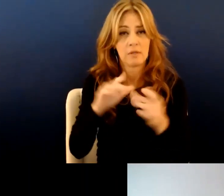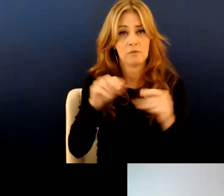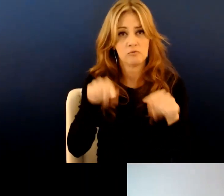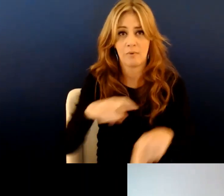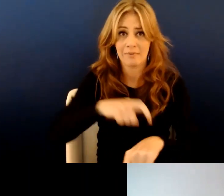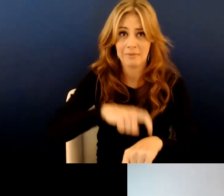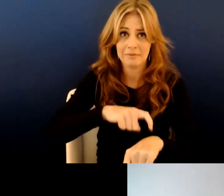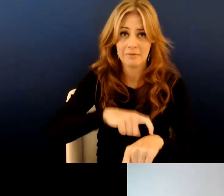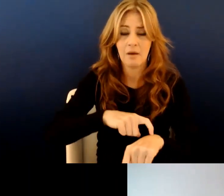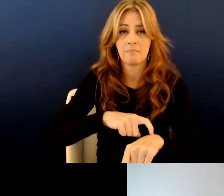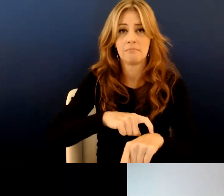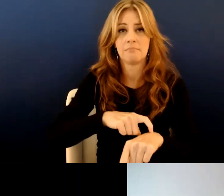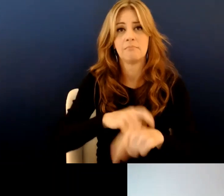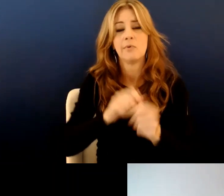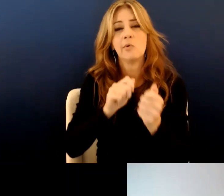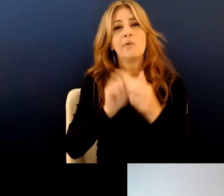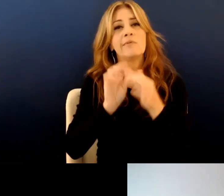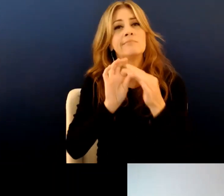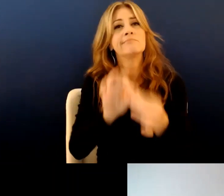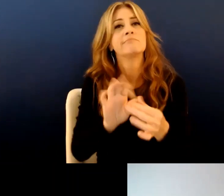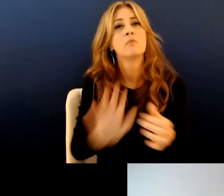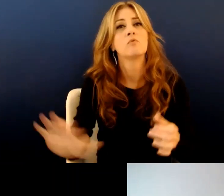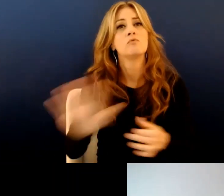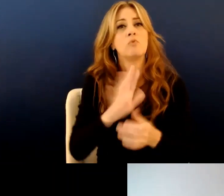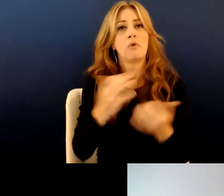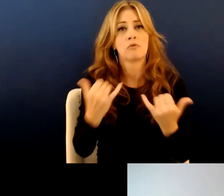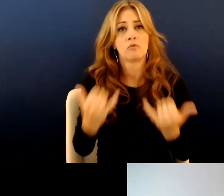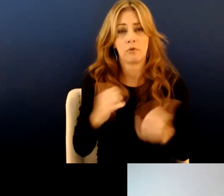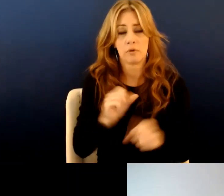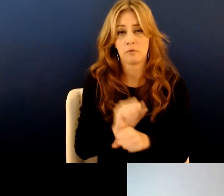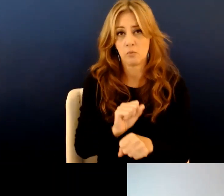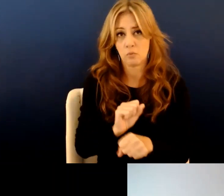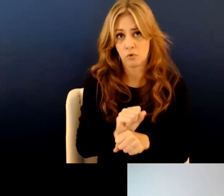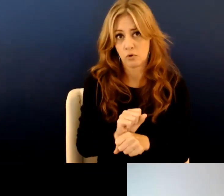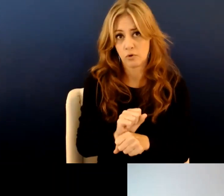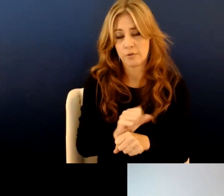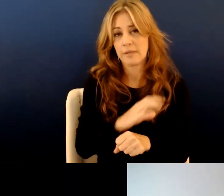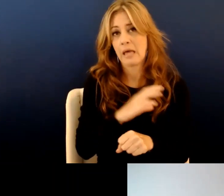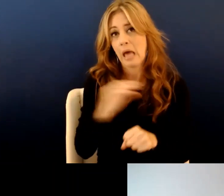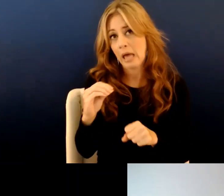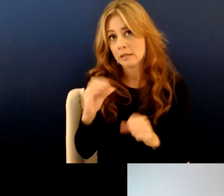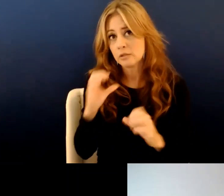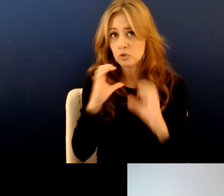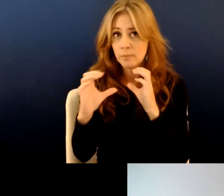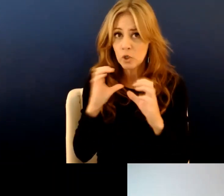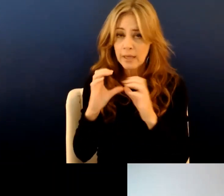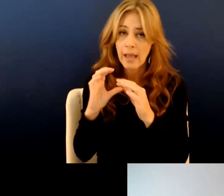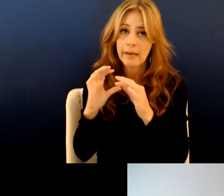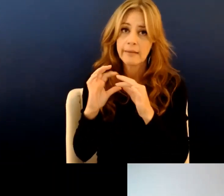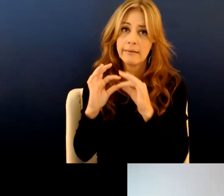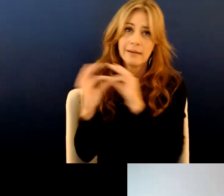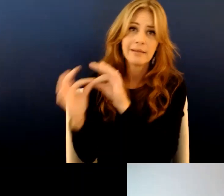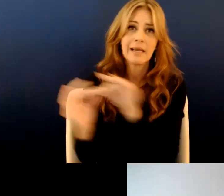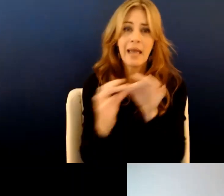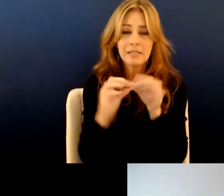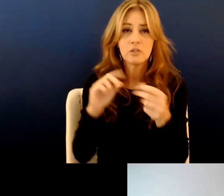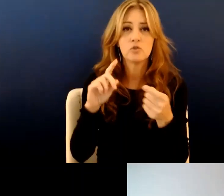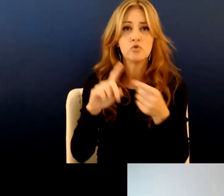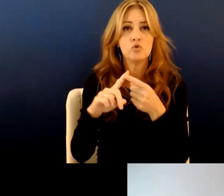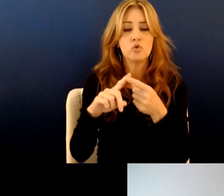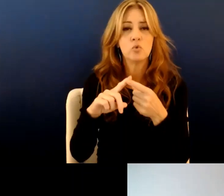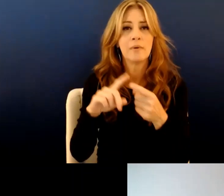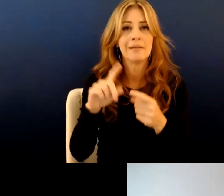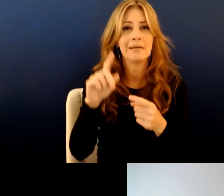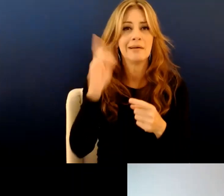with respect to your current work and communicating and connecting to scholars